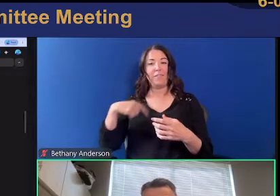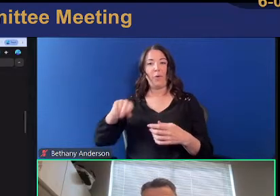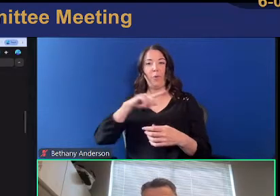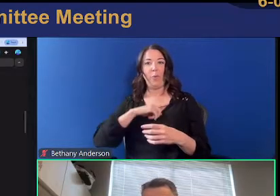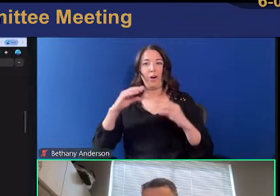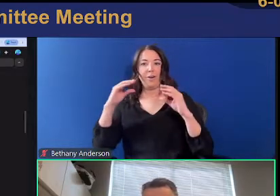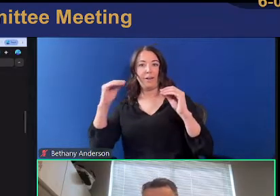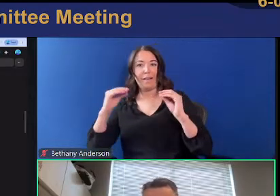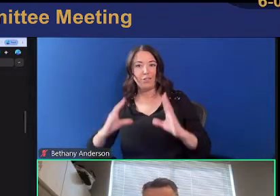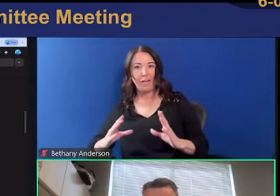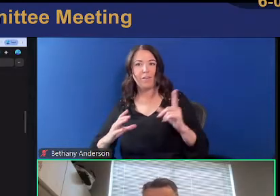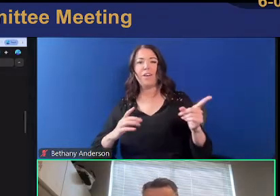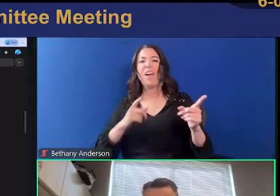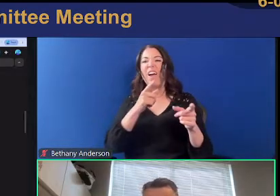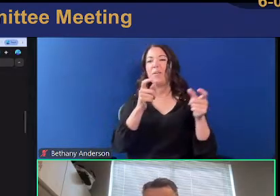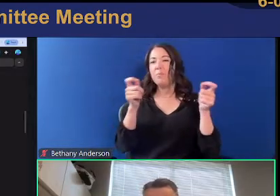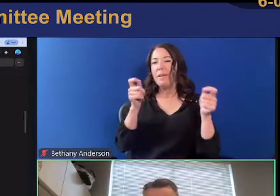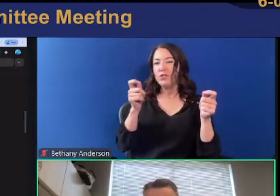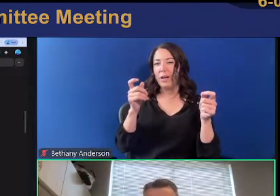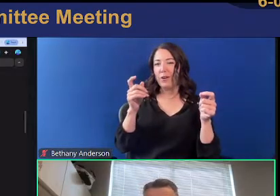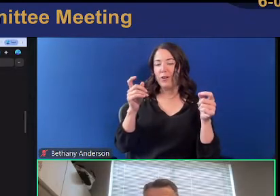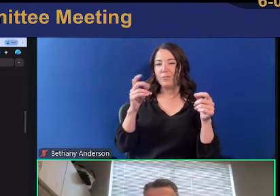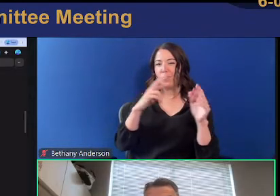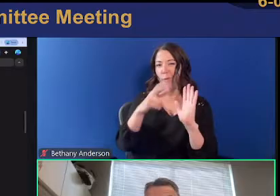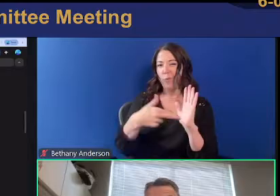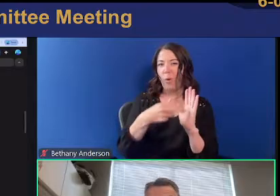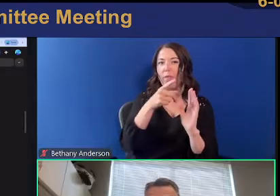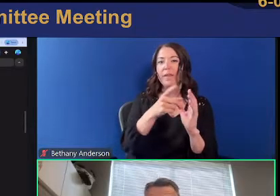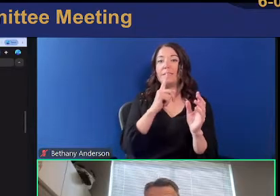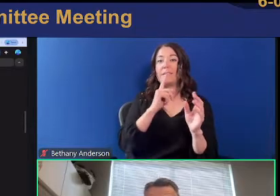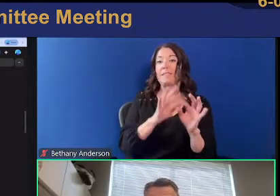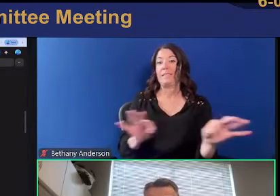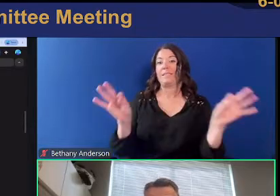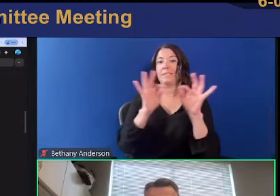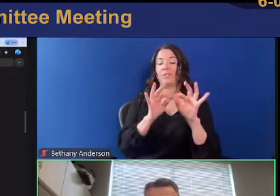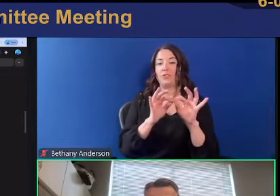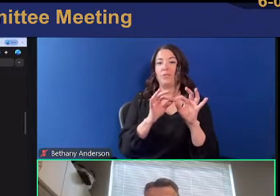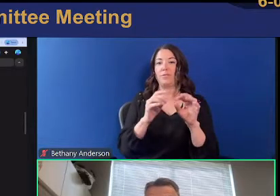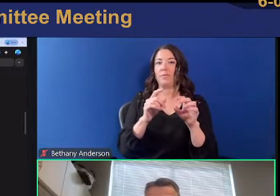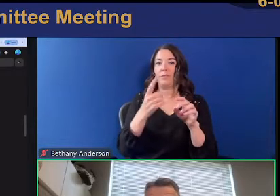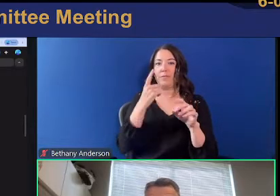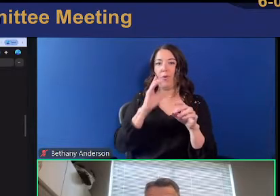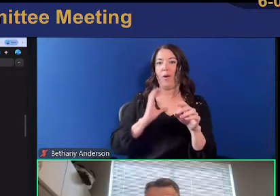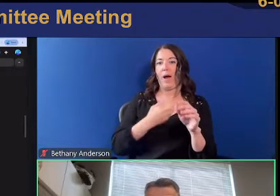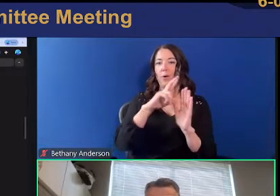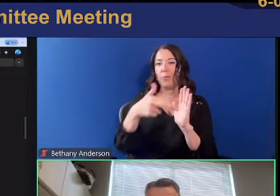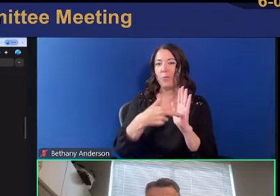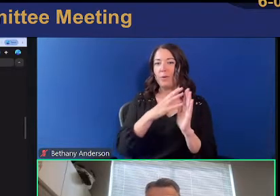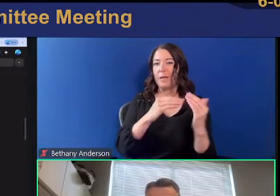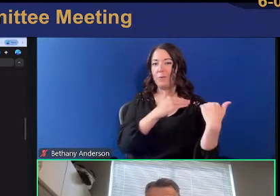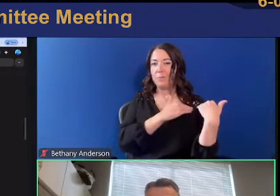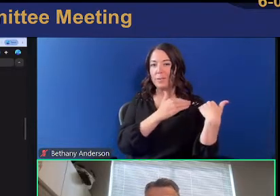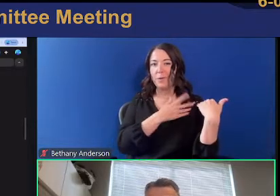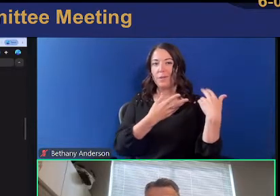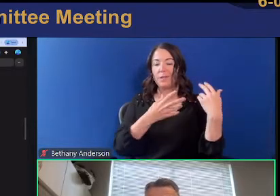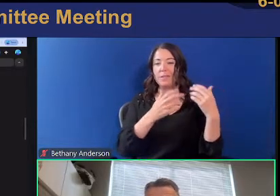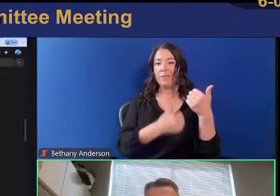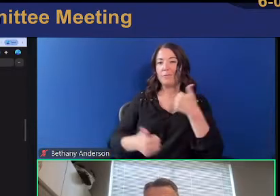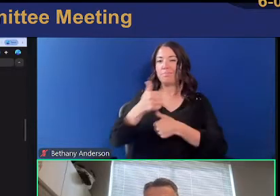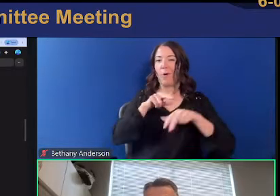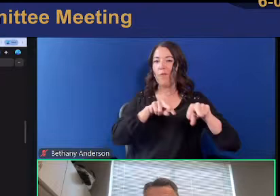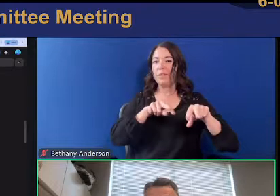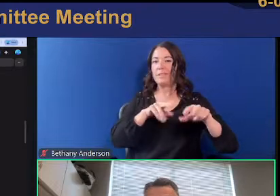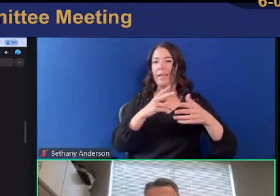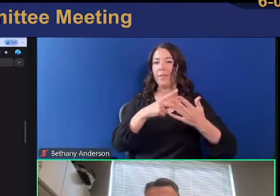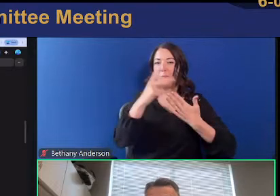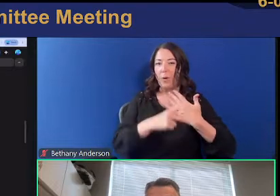administrative hat. This is really central to our roles and responsibilities, overseeing the programs that the Schools